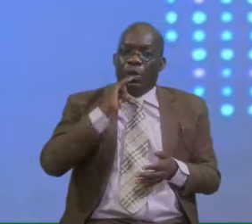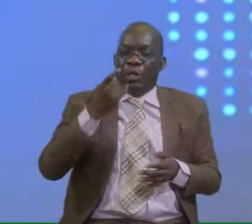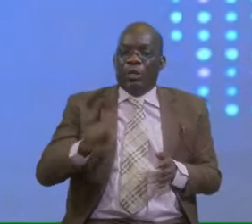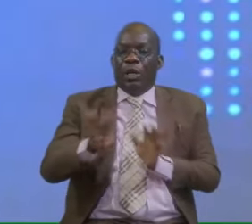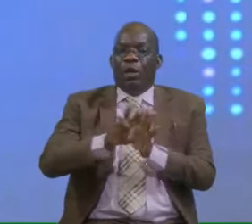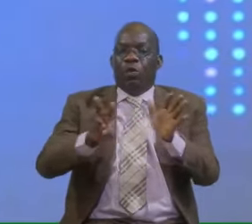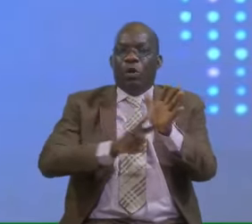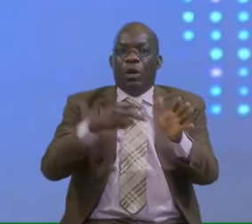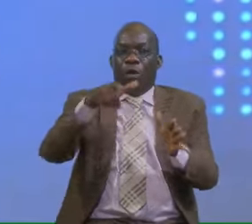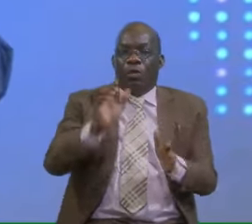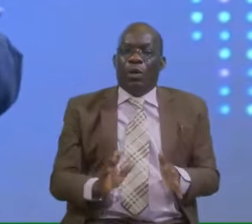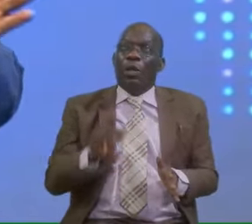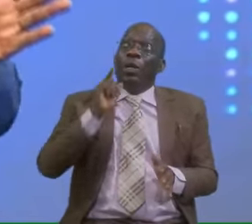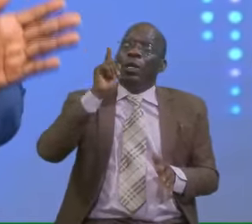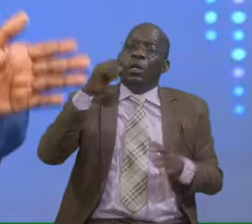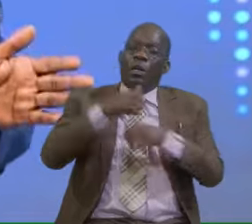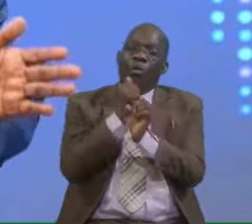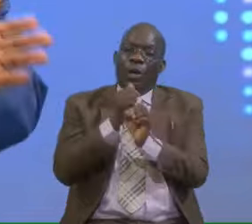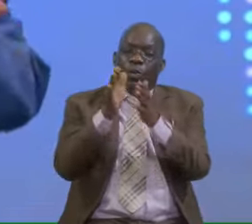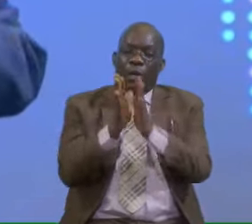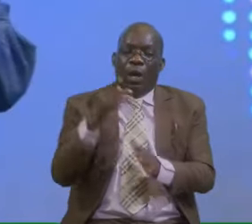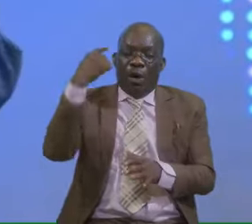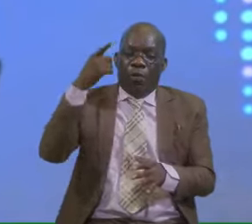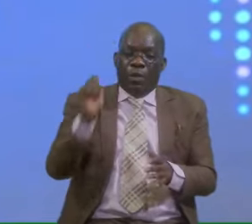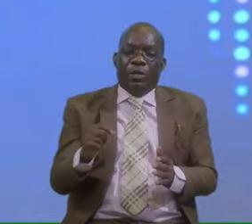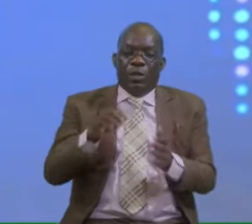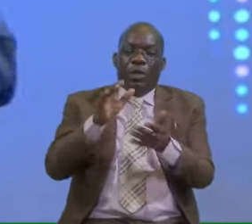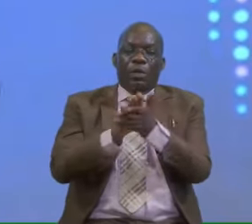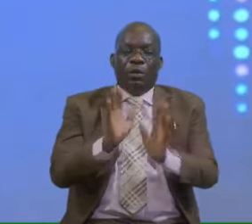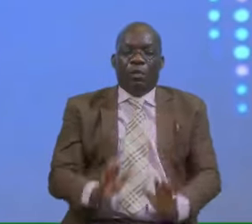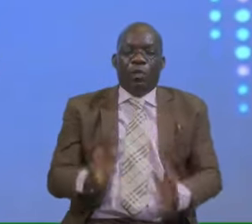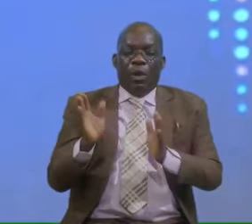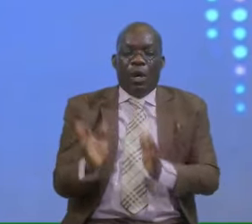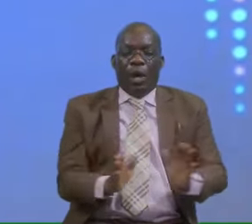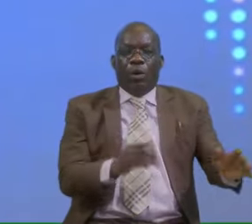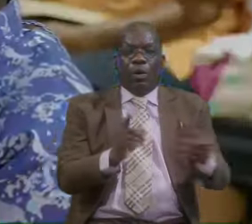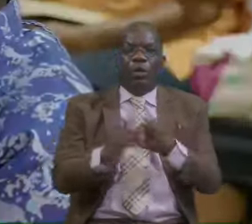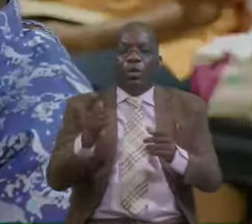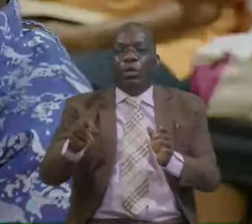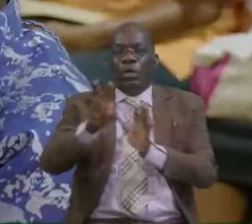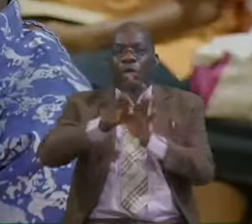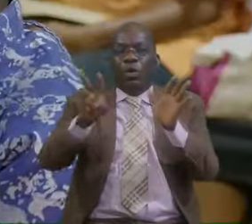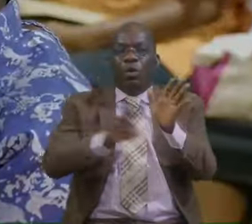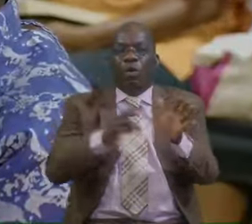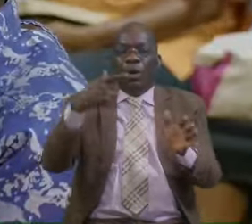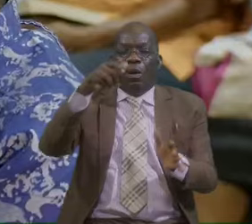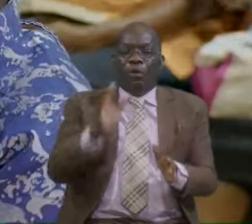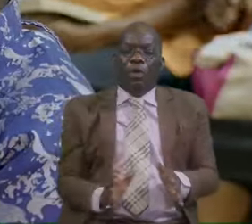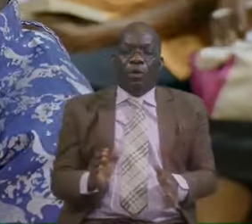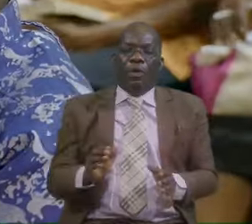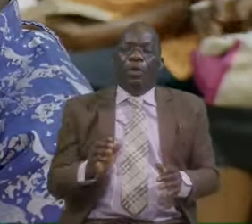makes intercession for the saints according to the will of God. Verse 34. In